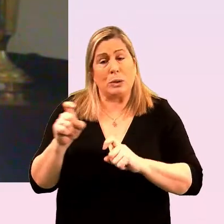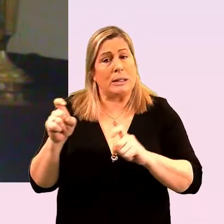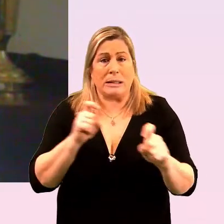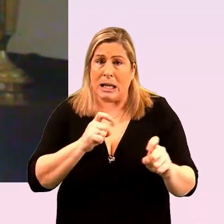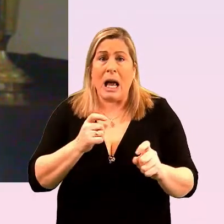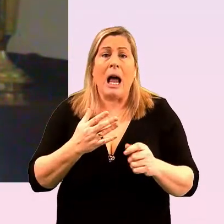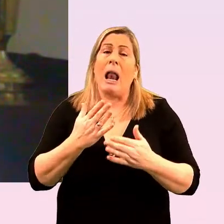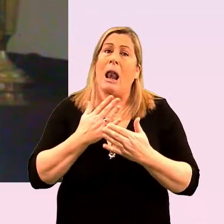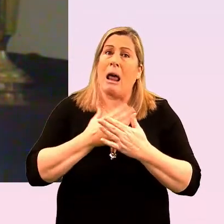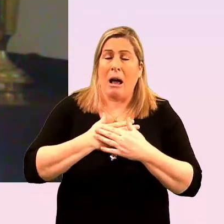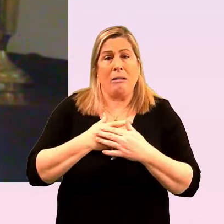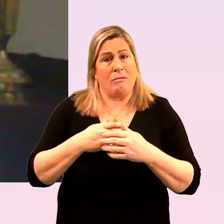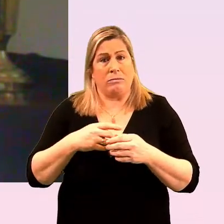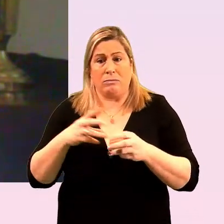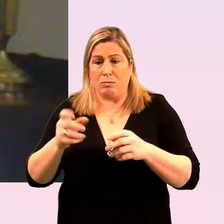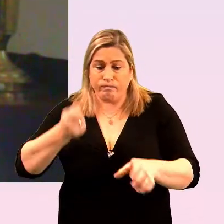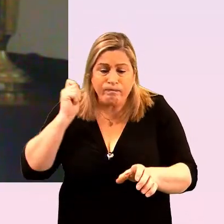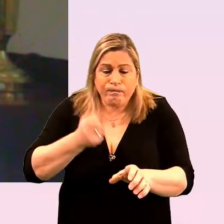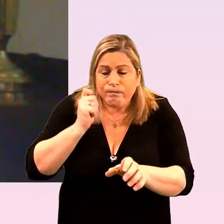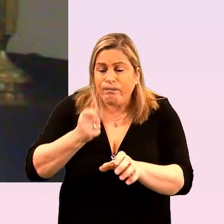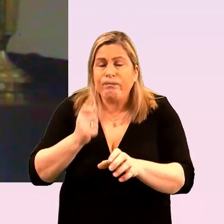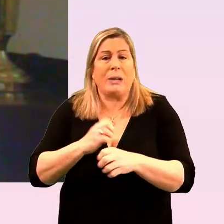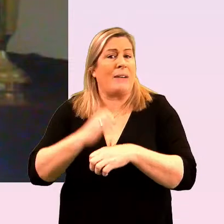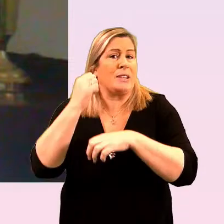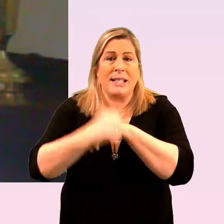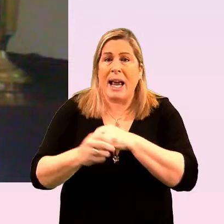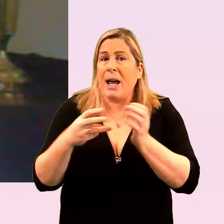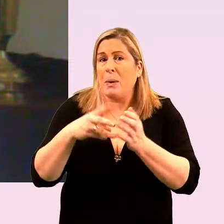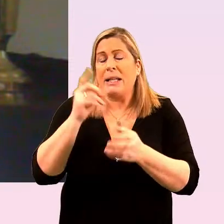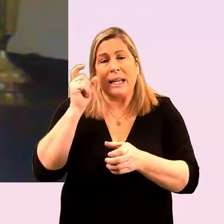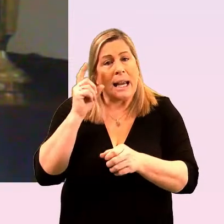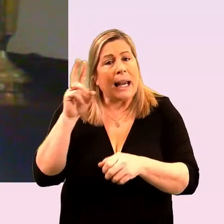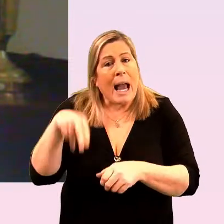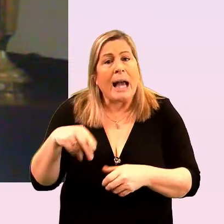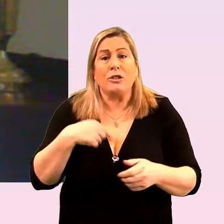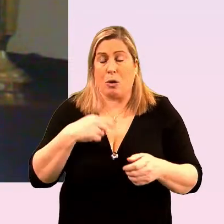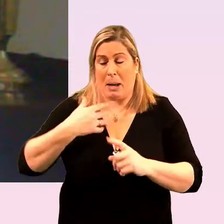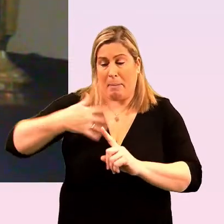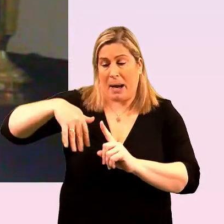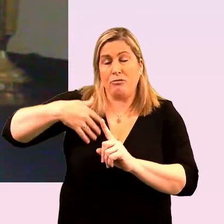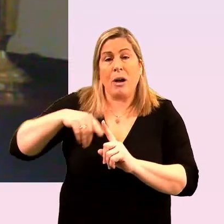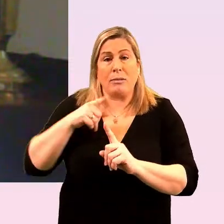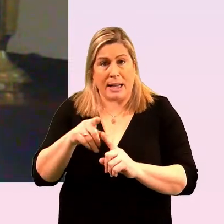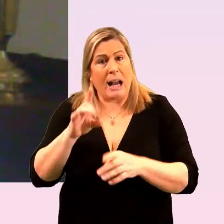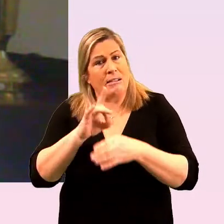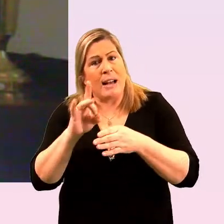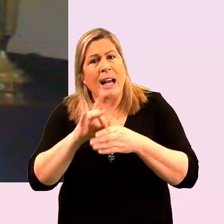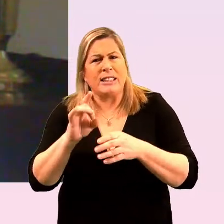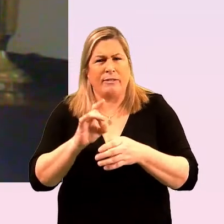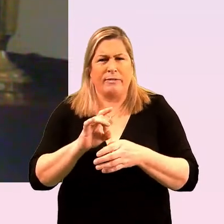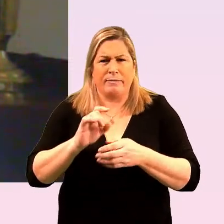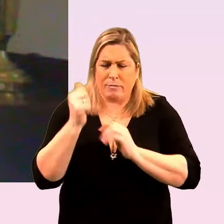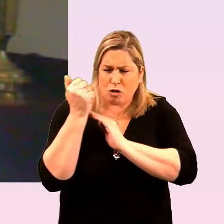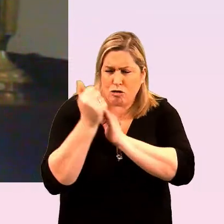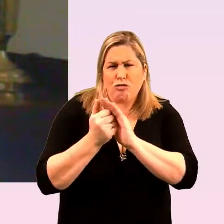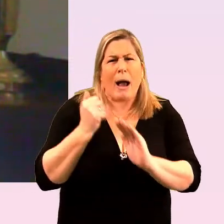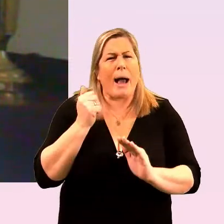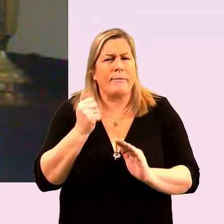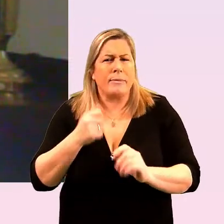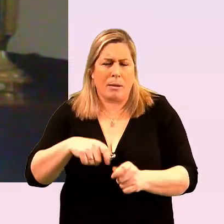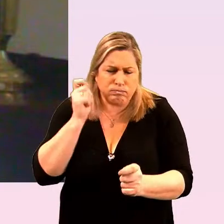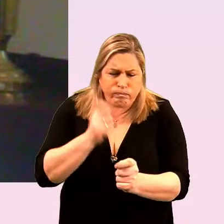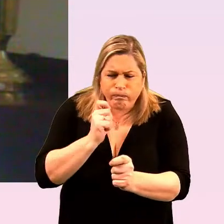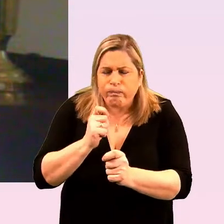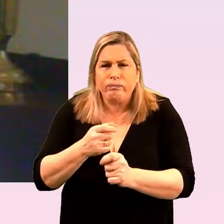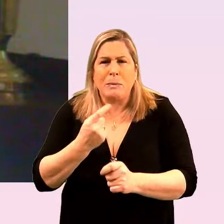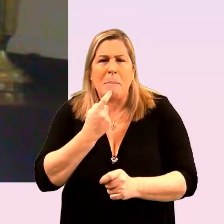forge every day when he can. So I grew up in a background of that sort of craft and